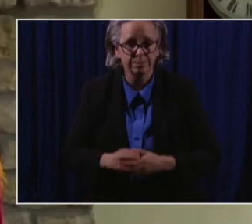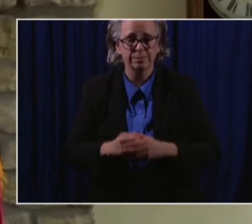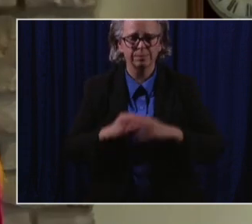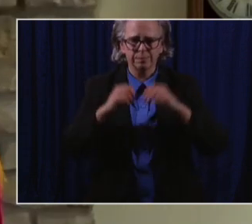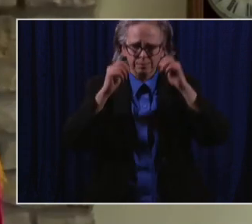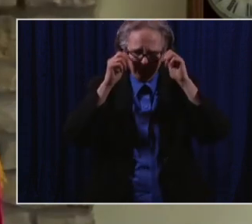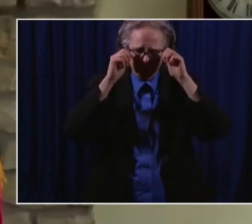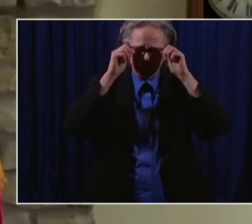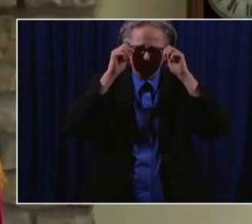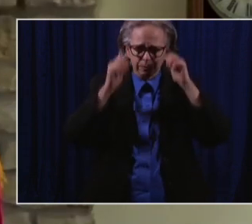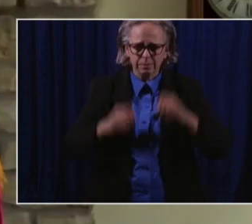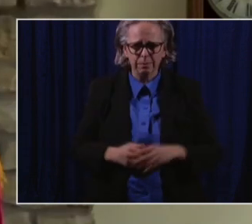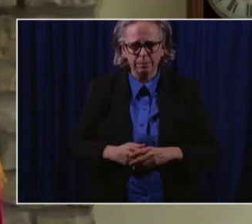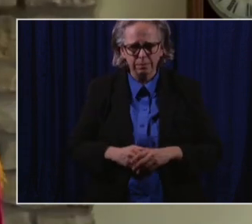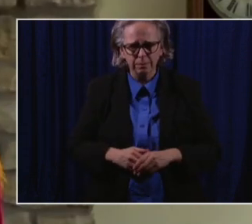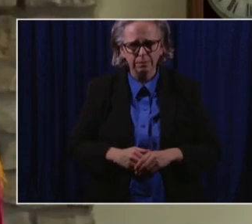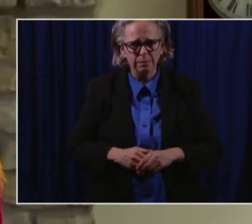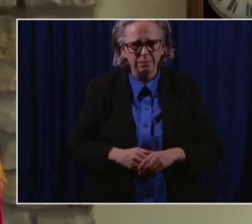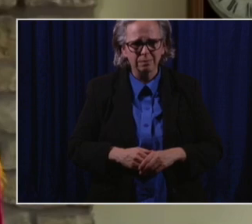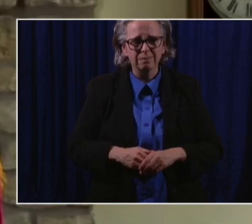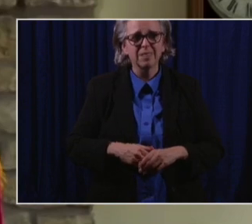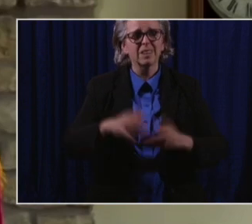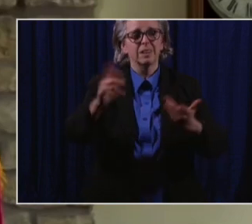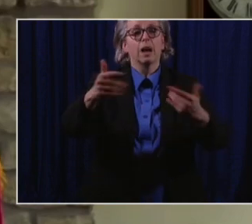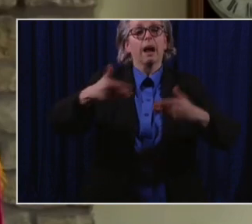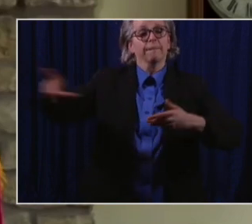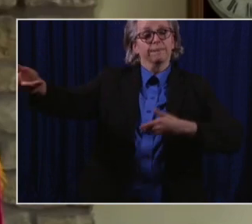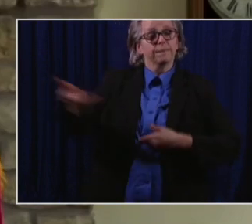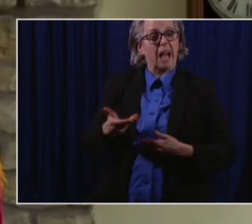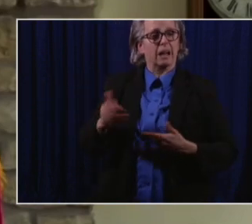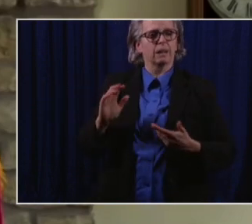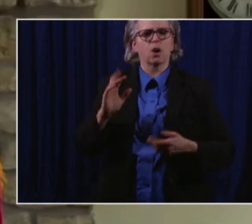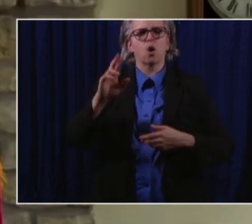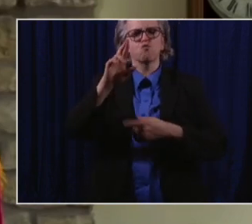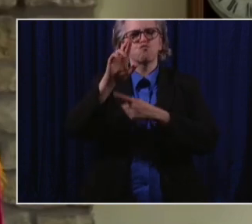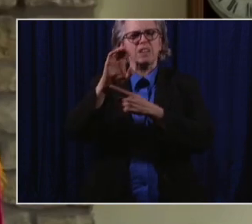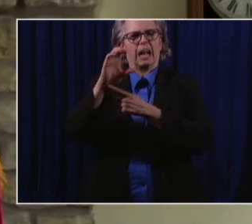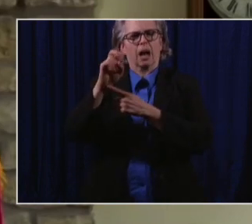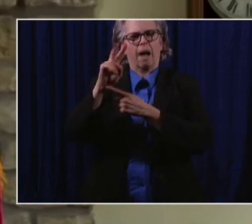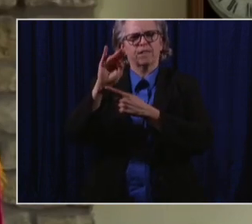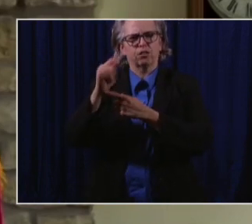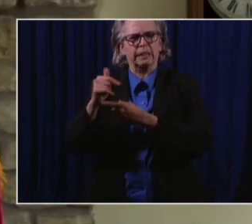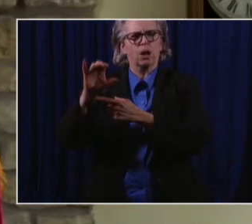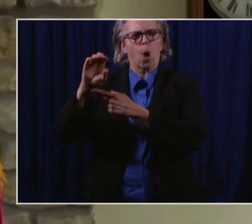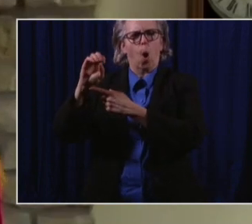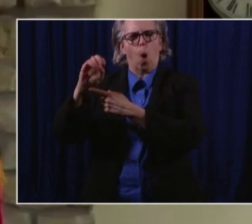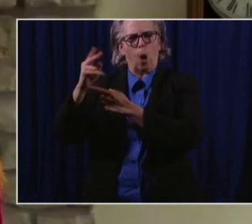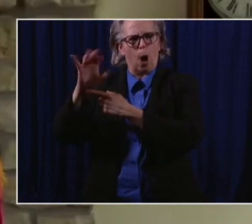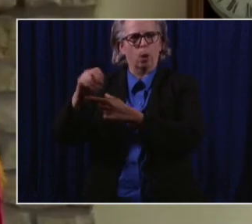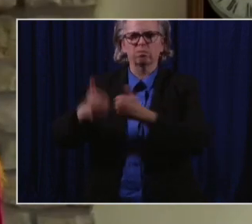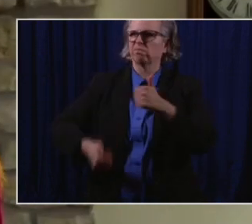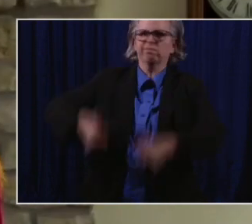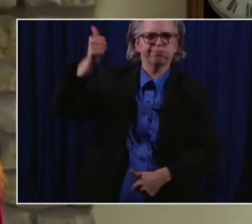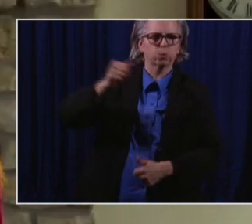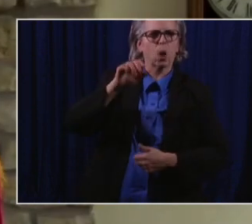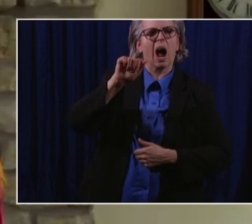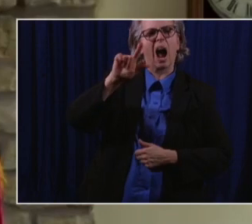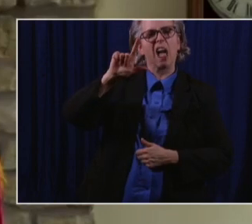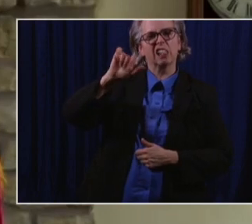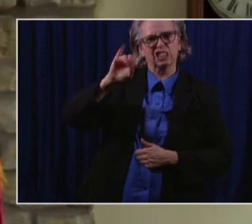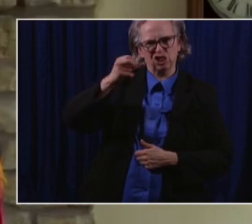we had invited Recovery Ohio Director Alicia Nelson. Alicia worked with me in the Attorney General's office. She heads up